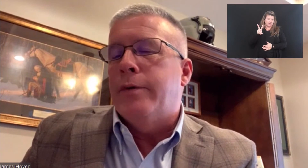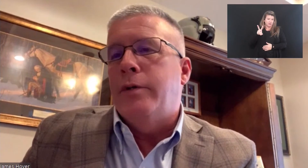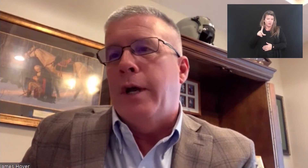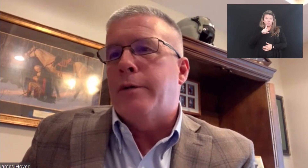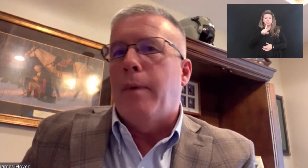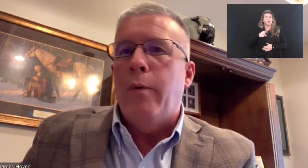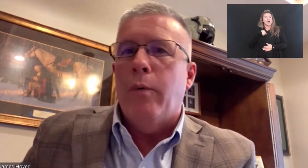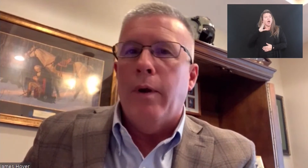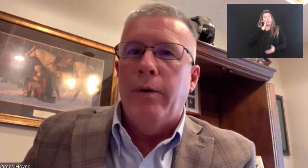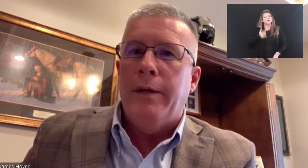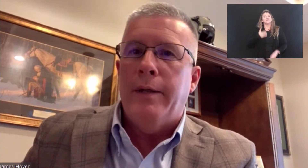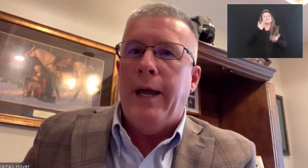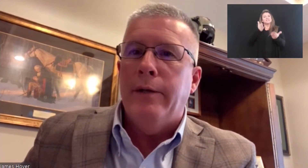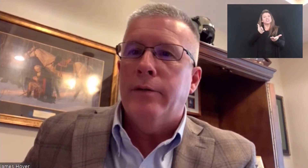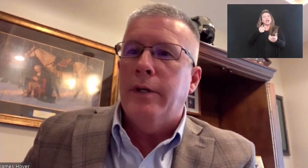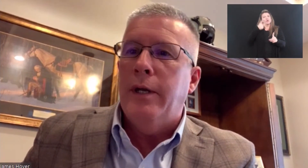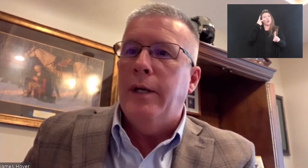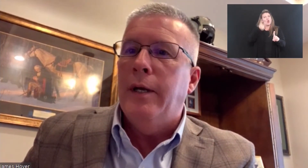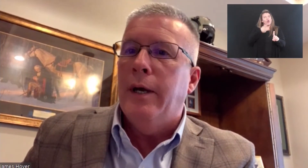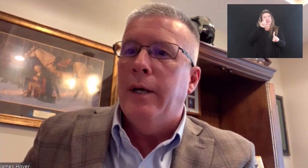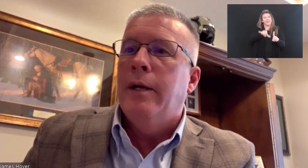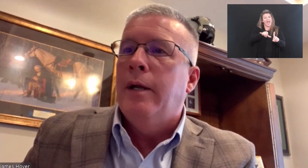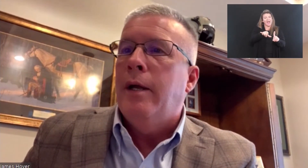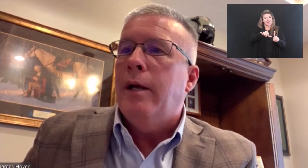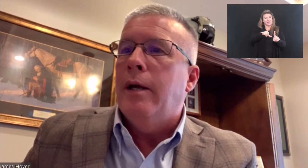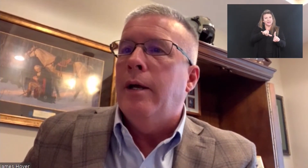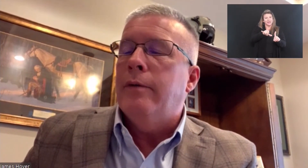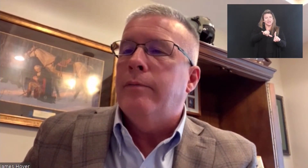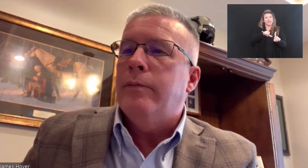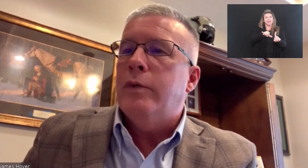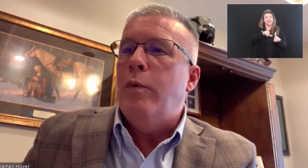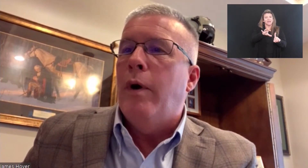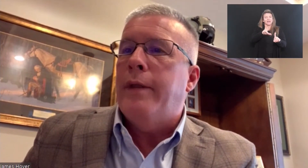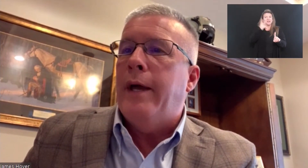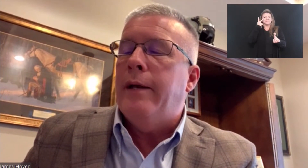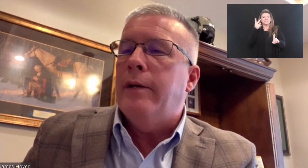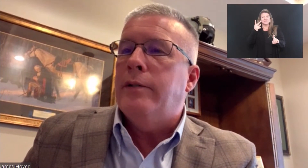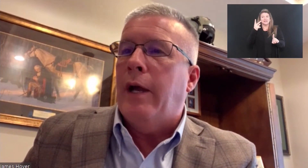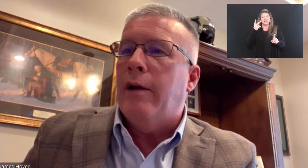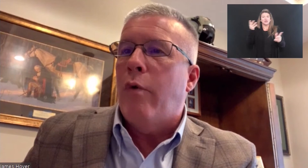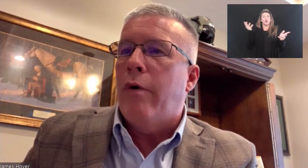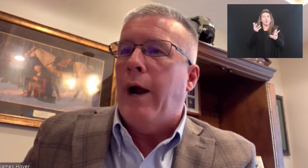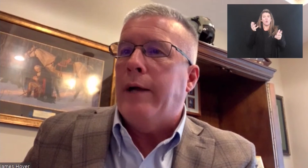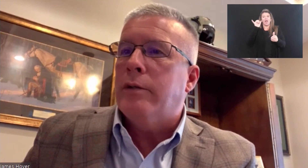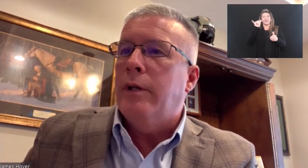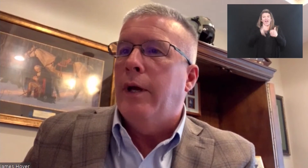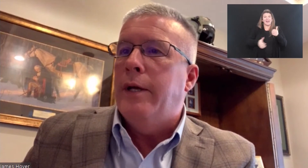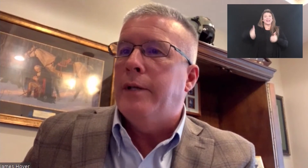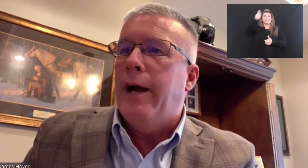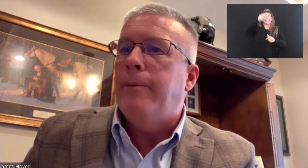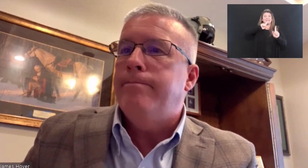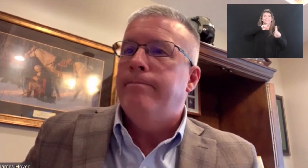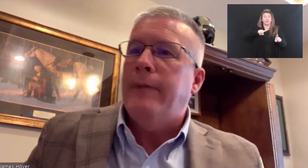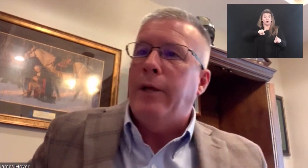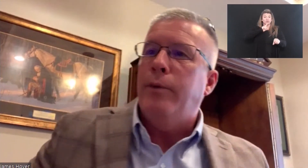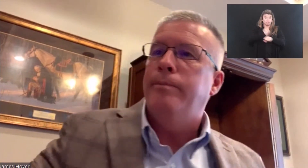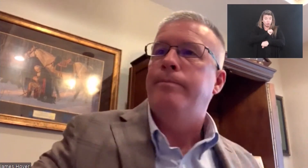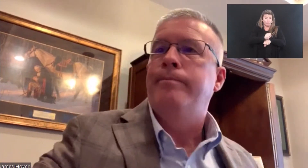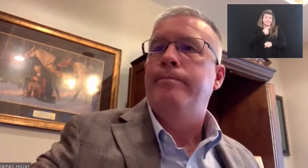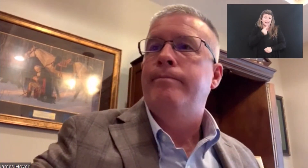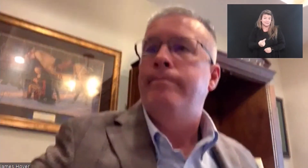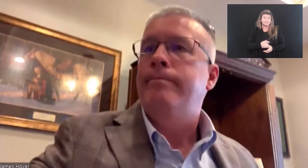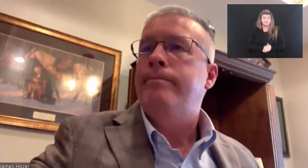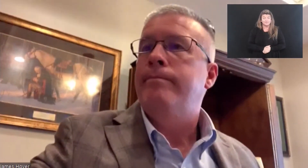I would suggest you might want to look at that and see what that executive order actually lays out. Thank